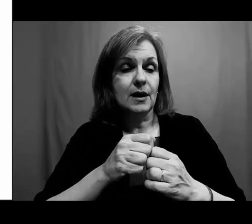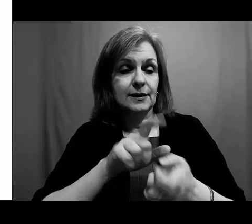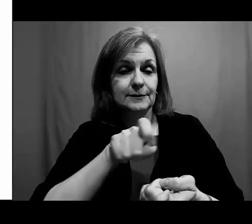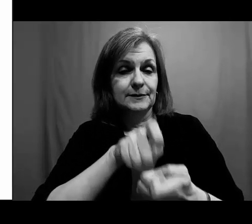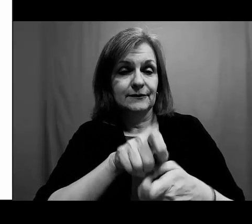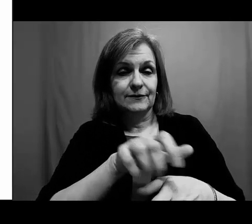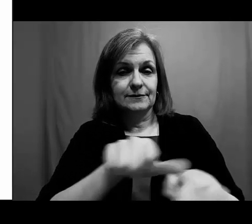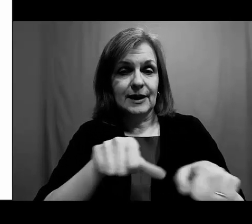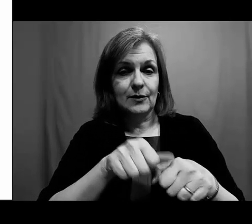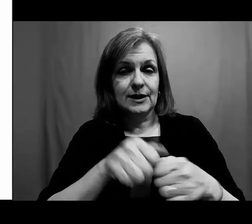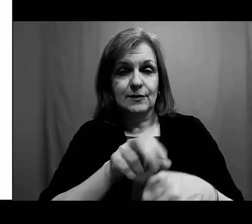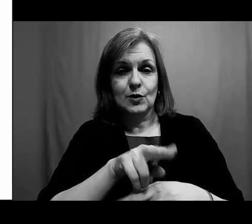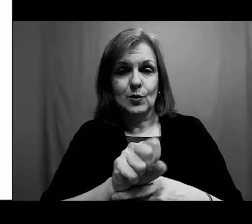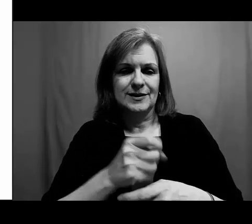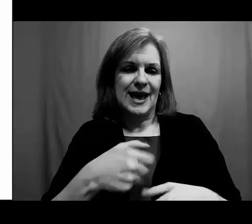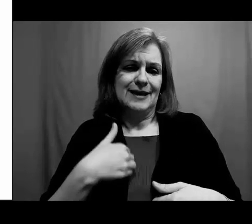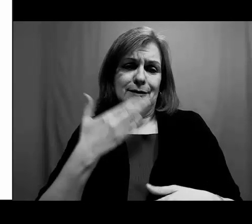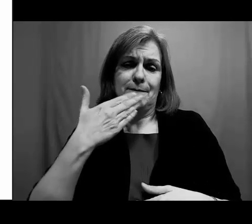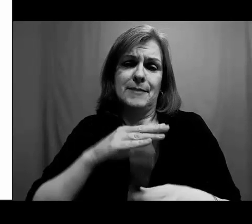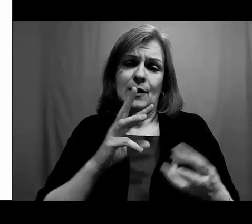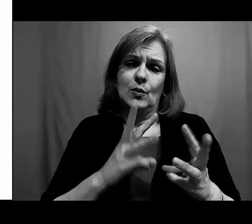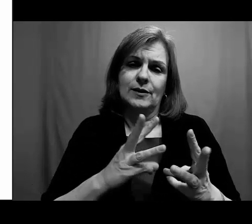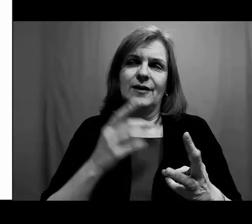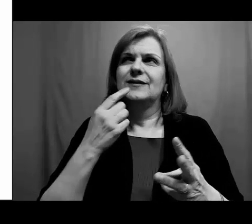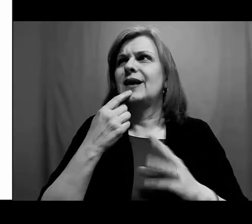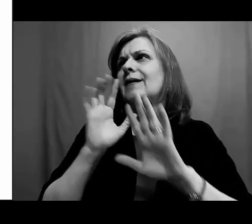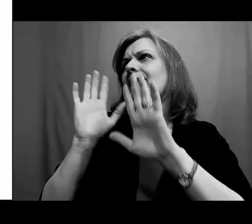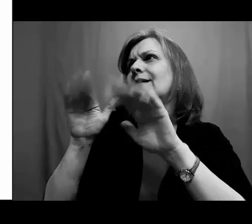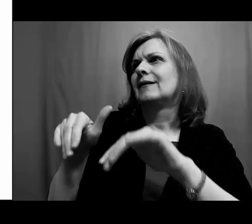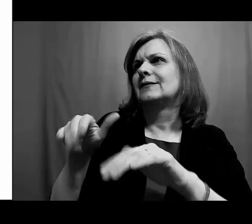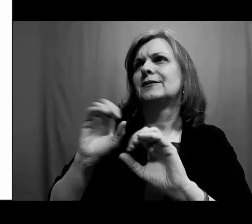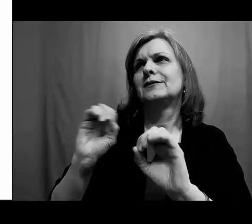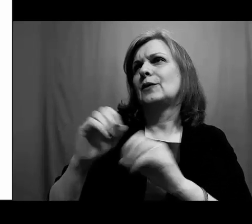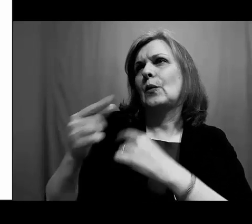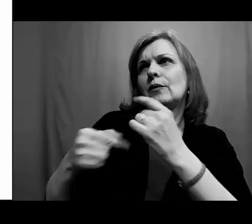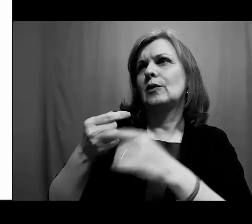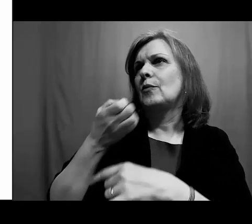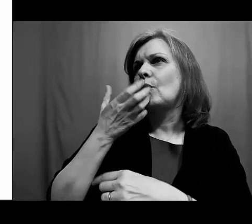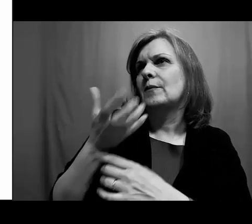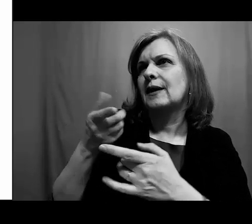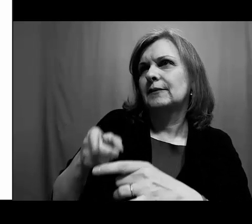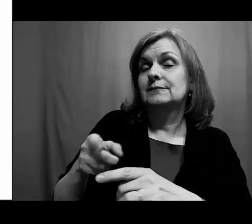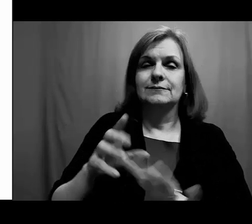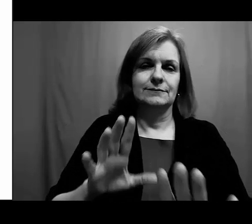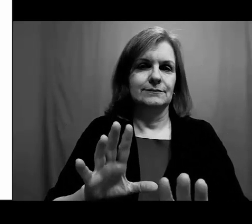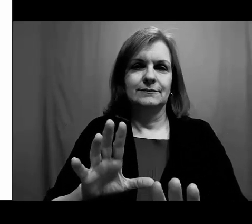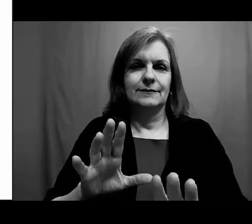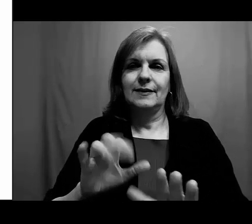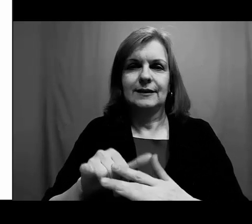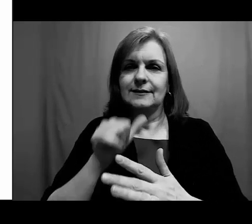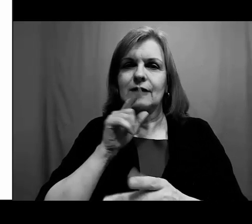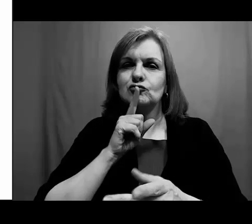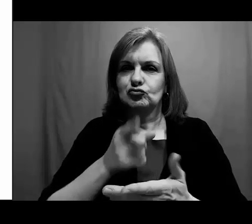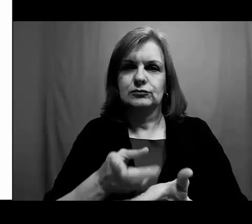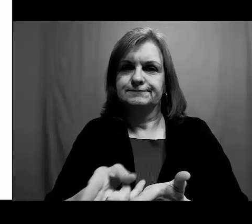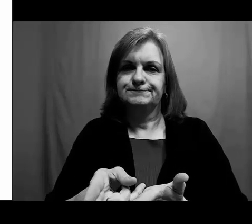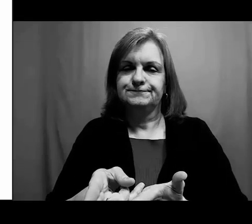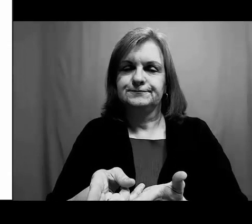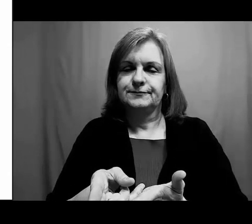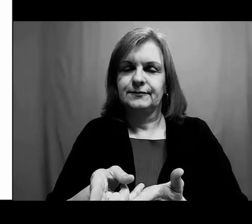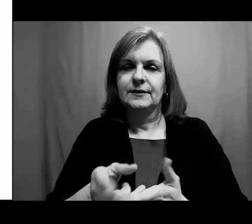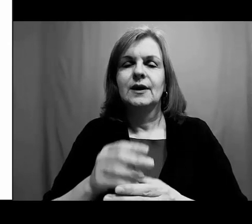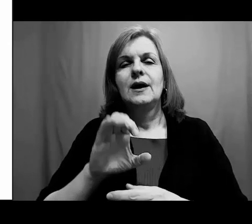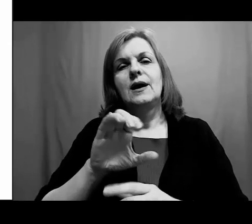of the U.S. having a very bad winter, all of a sudden everyone decides that there's no problem with global warming. Well, that couldn't be further from the